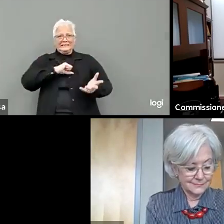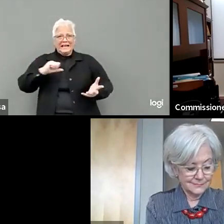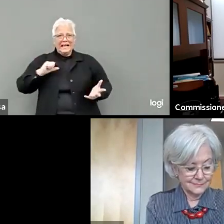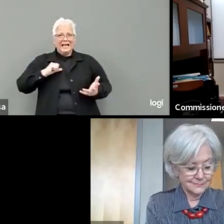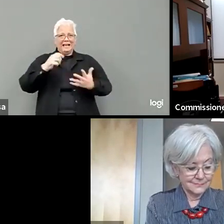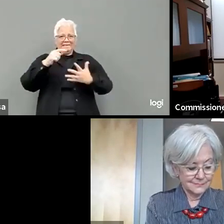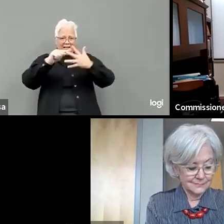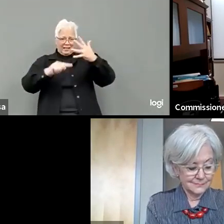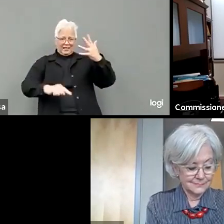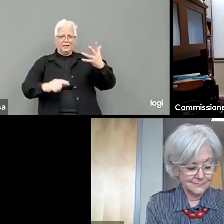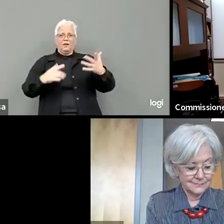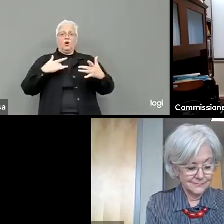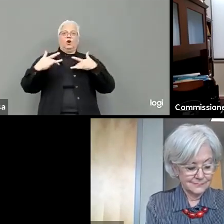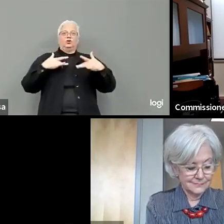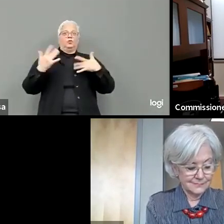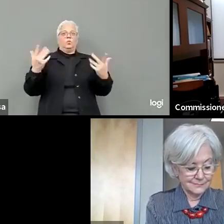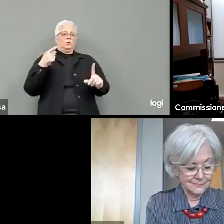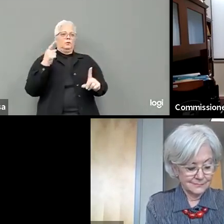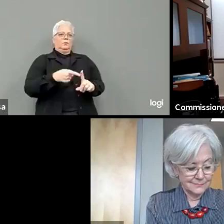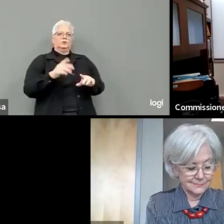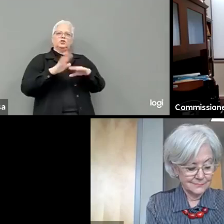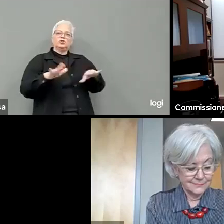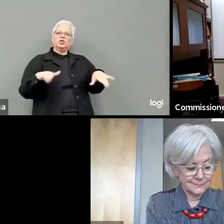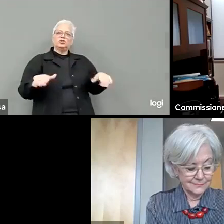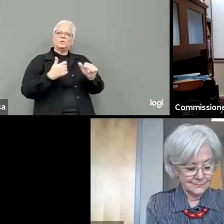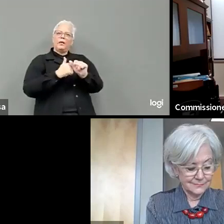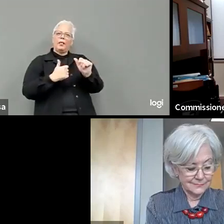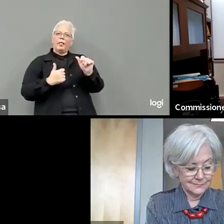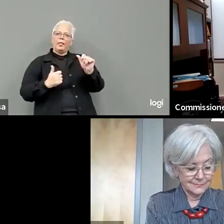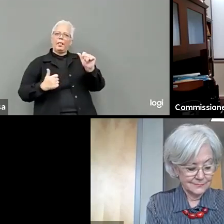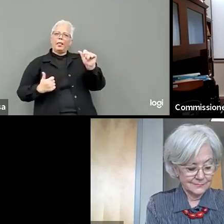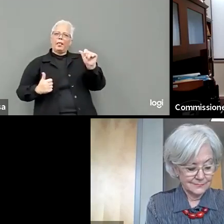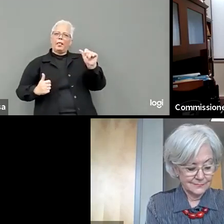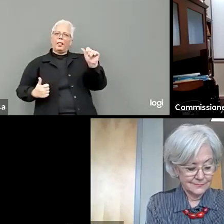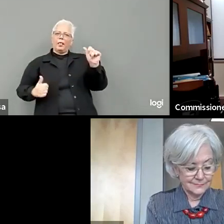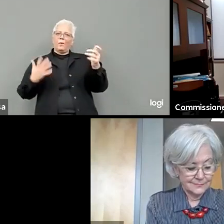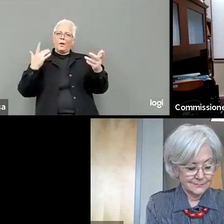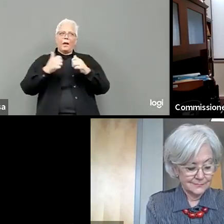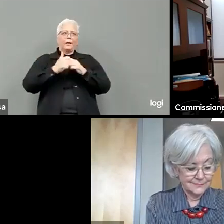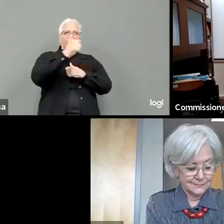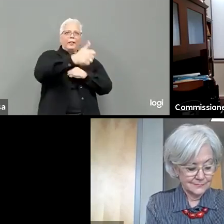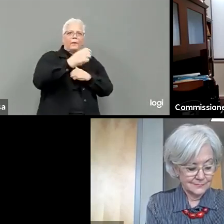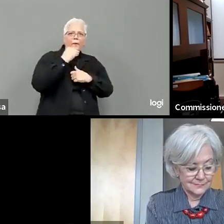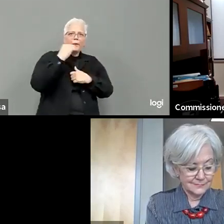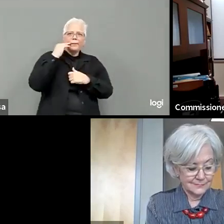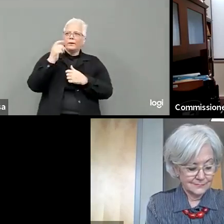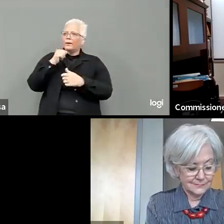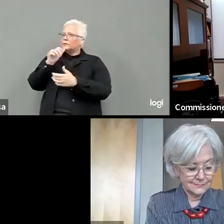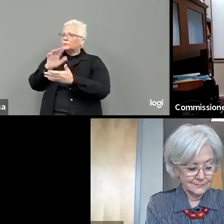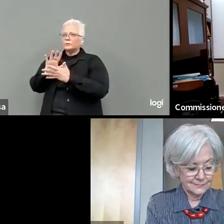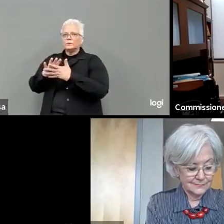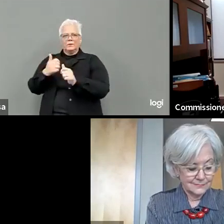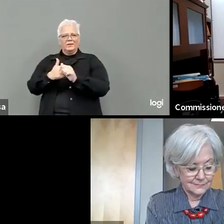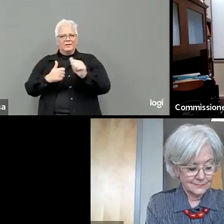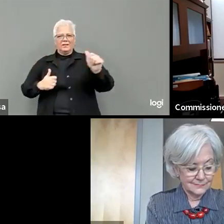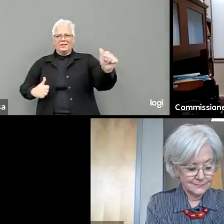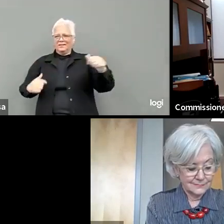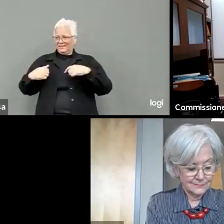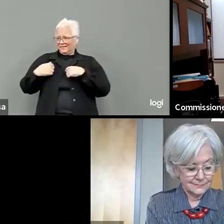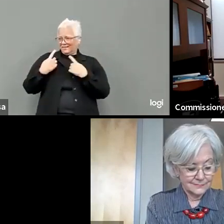and a desire for their kids to have the same opportunity that kids in Union and Jinx have to be in a classroom right